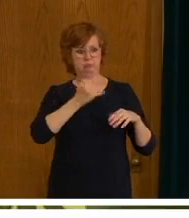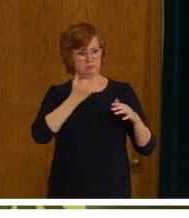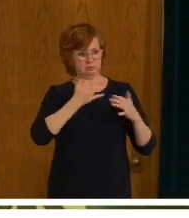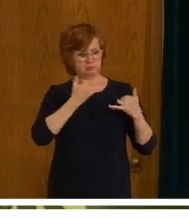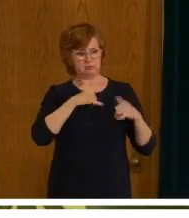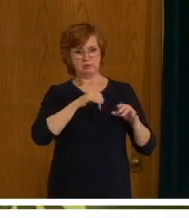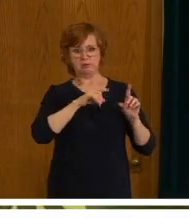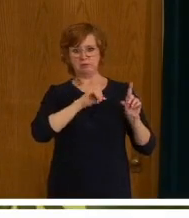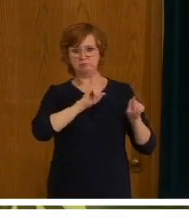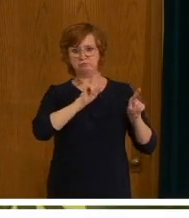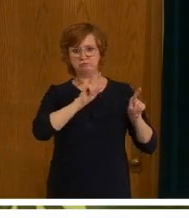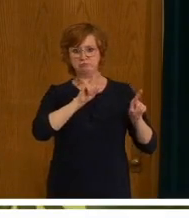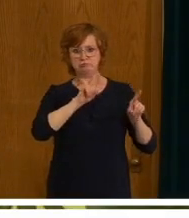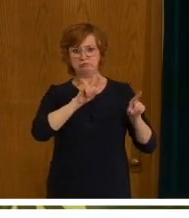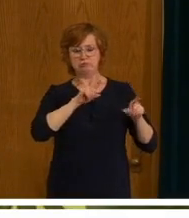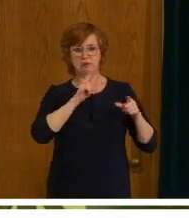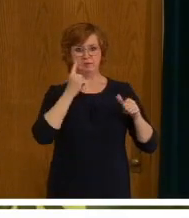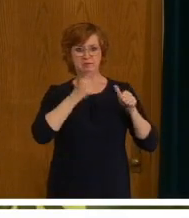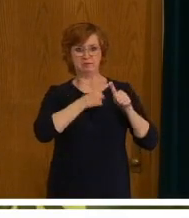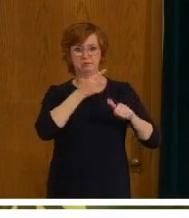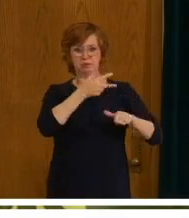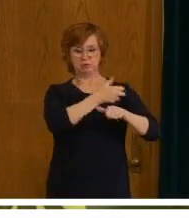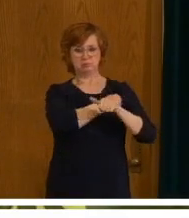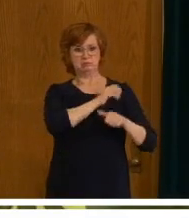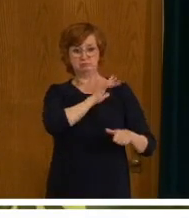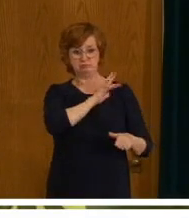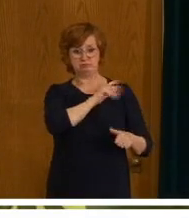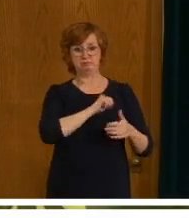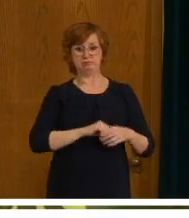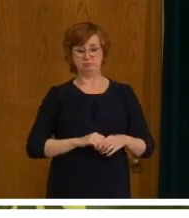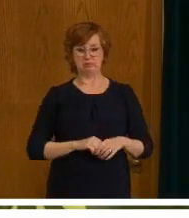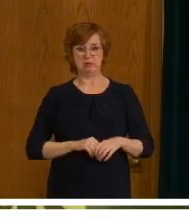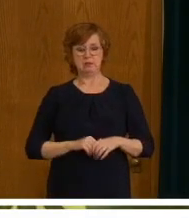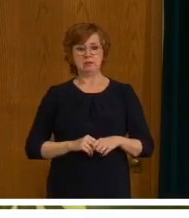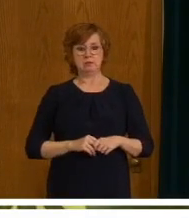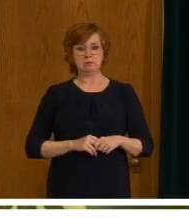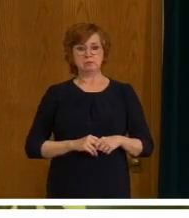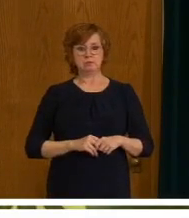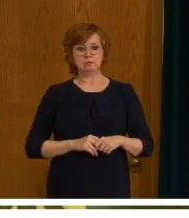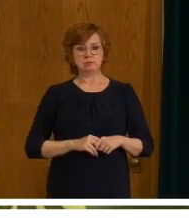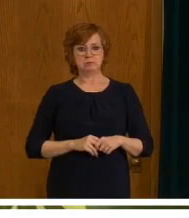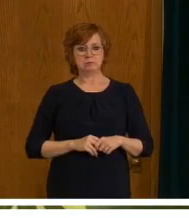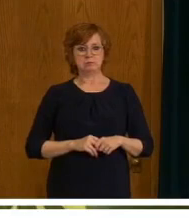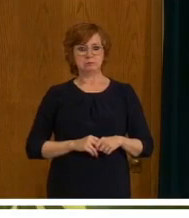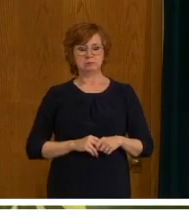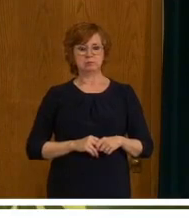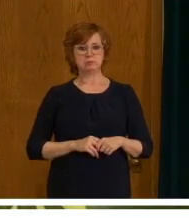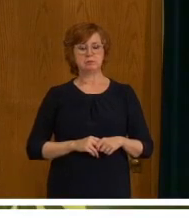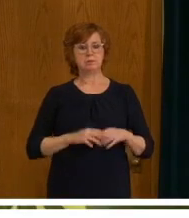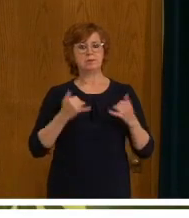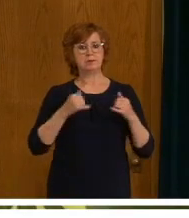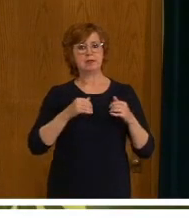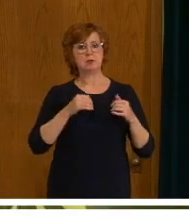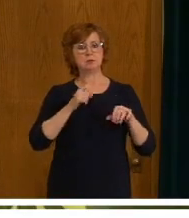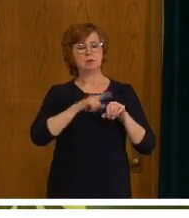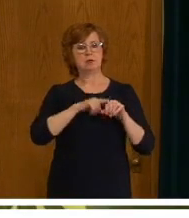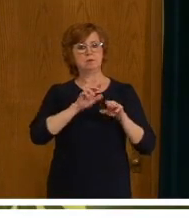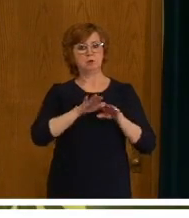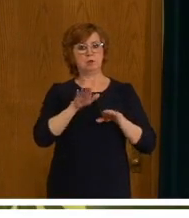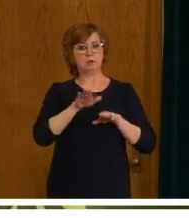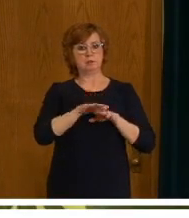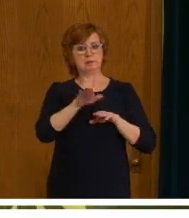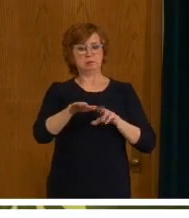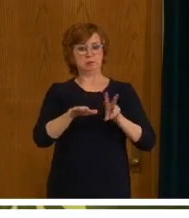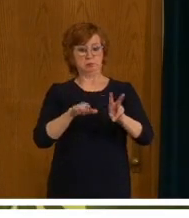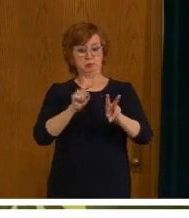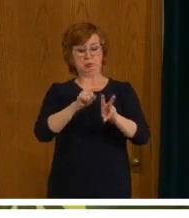with the reopening in phase 1. So, we would just ask, as we now have hit the benchmark for phase 2,